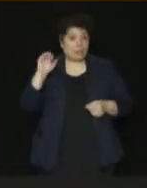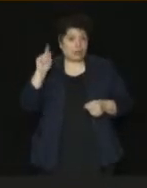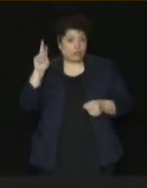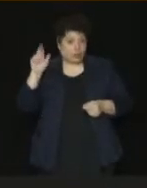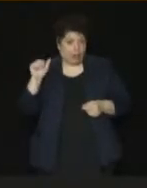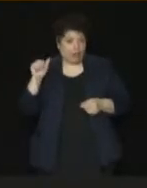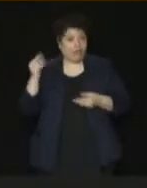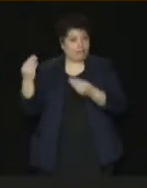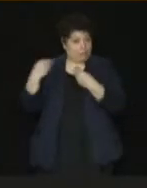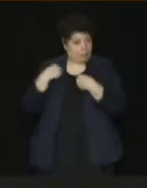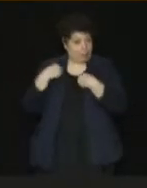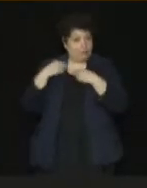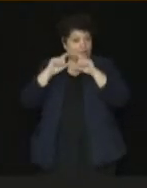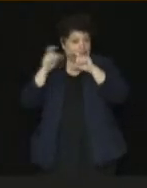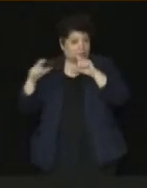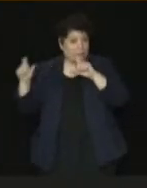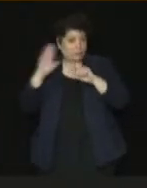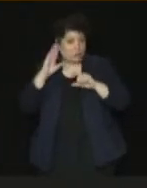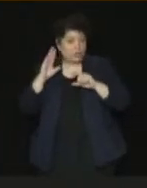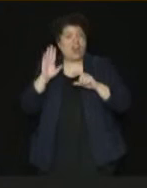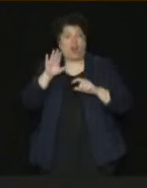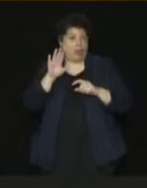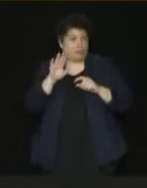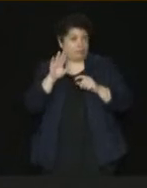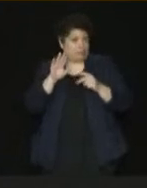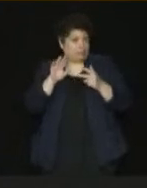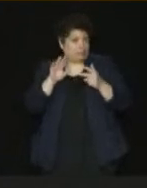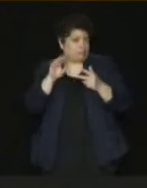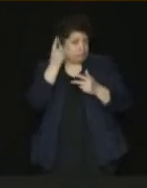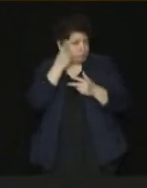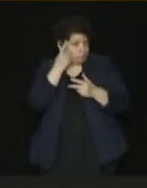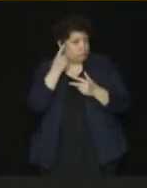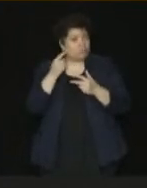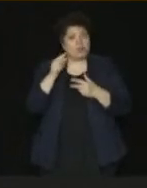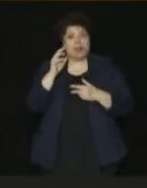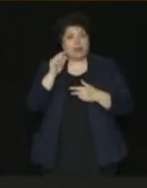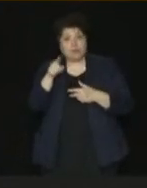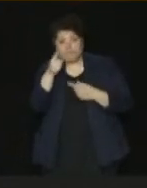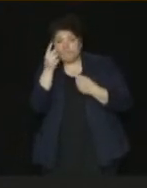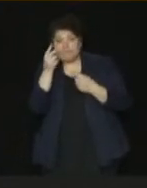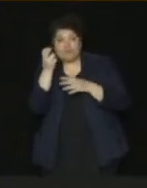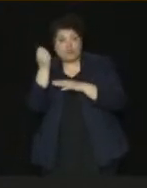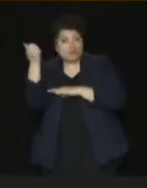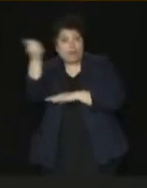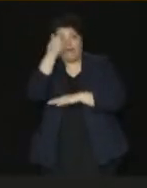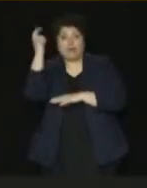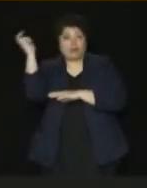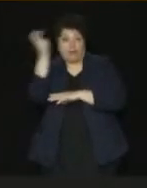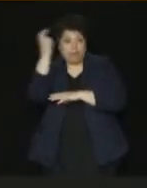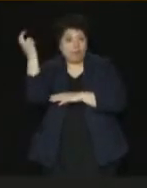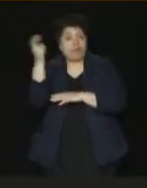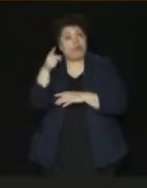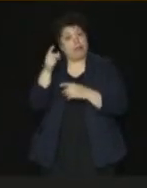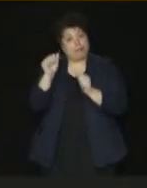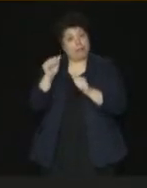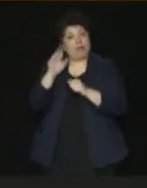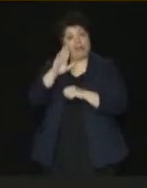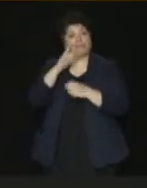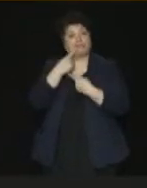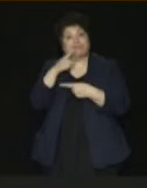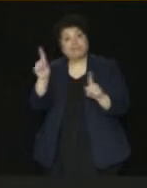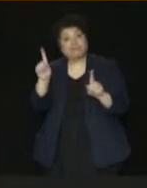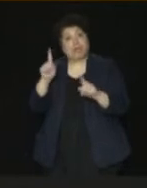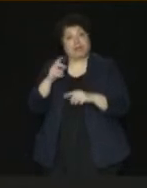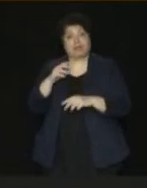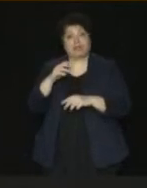concerning travel, are you considering changes to the restrictions announced